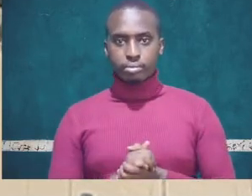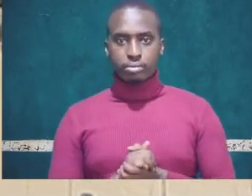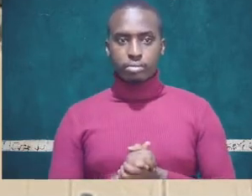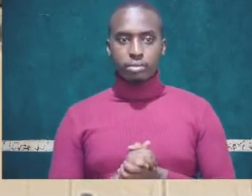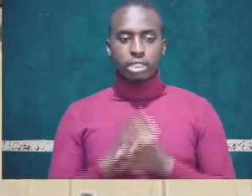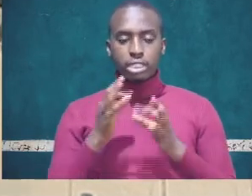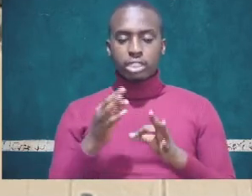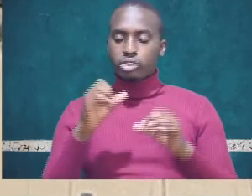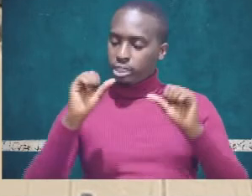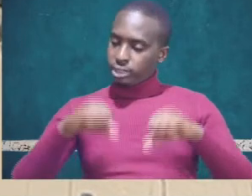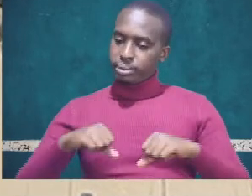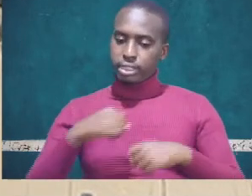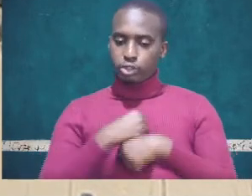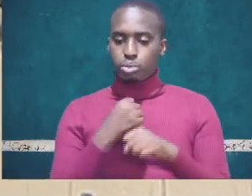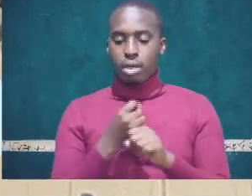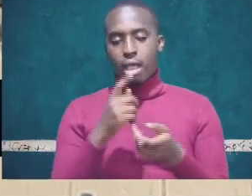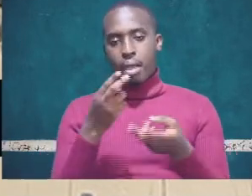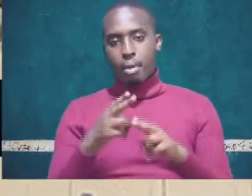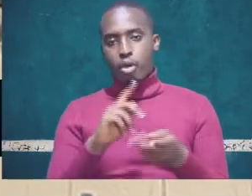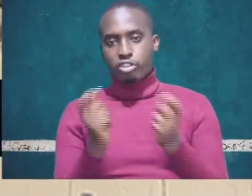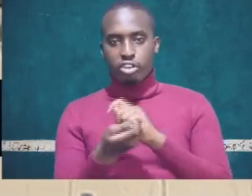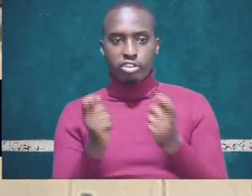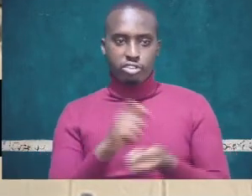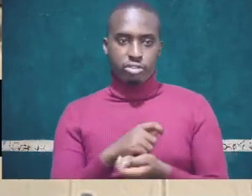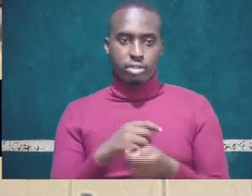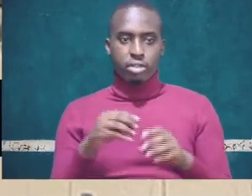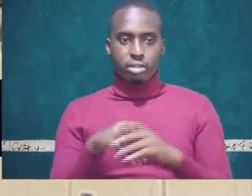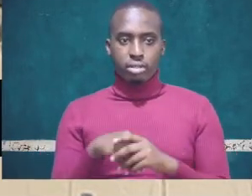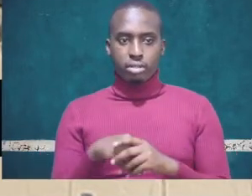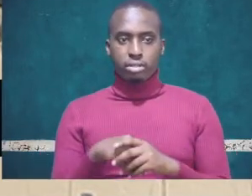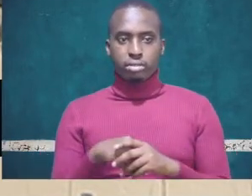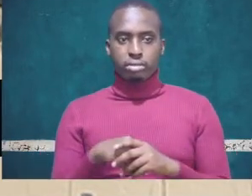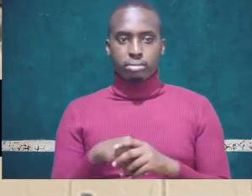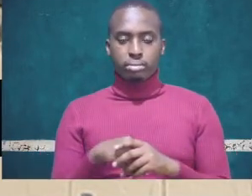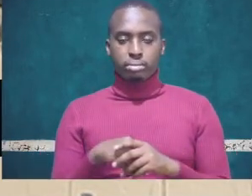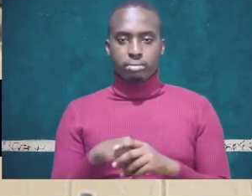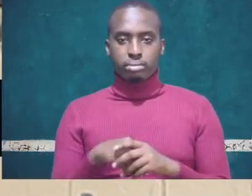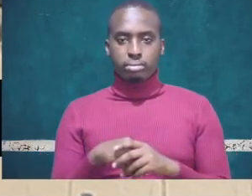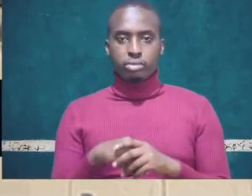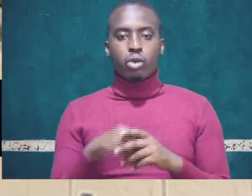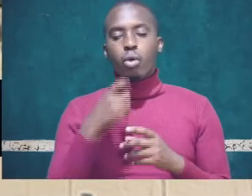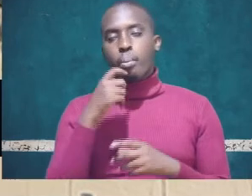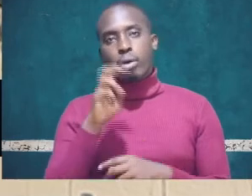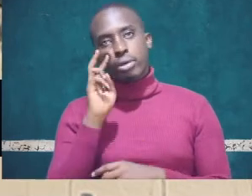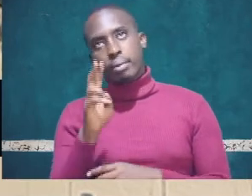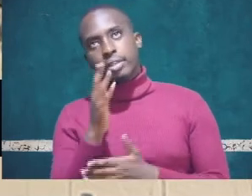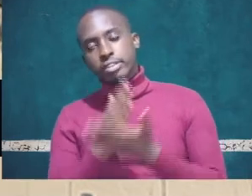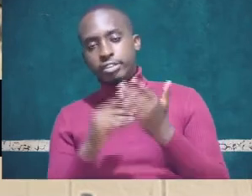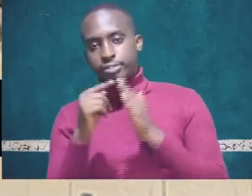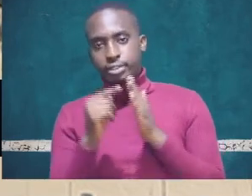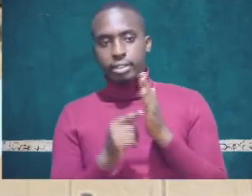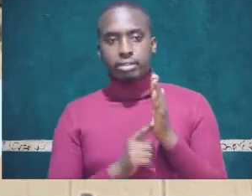changes, unfavorable seasonal changes, unfavorable changes in tastes and preferences. You have to look at such